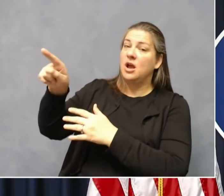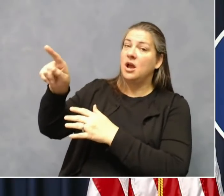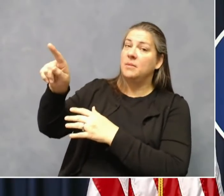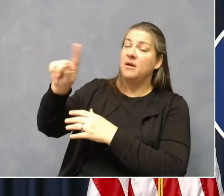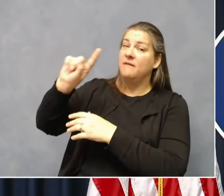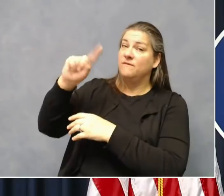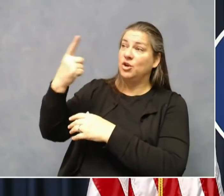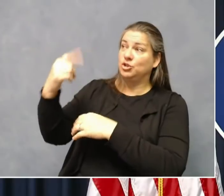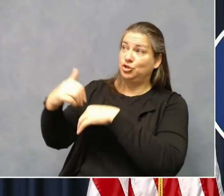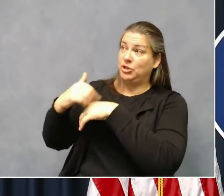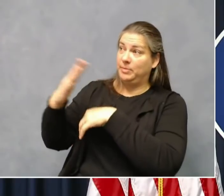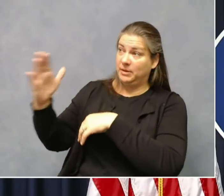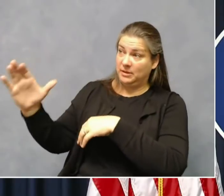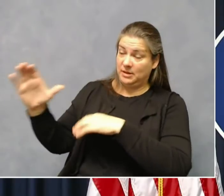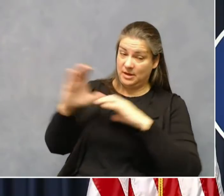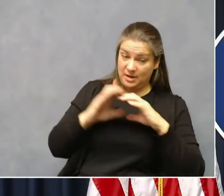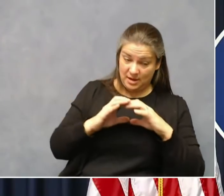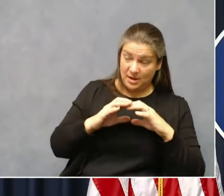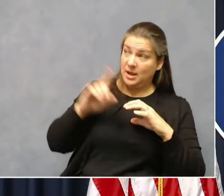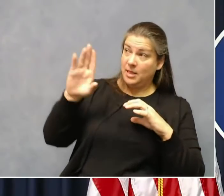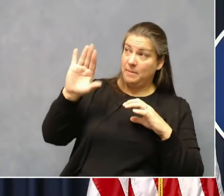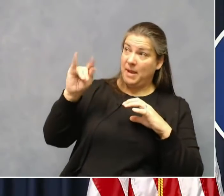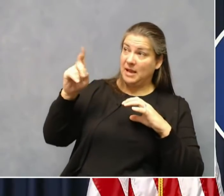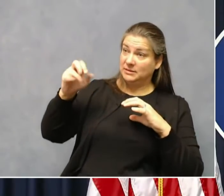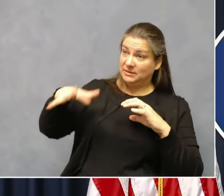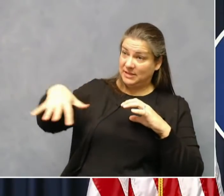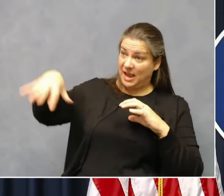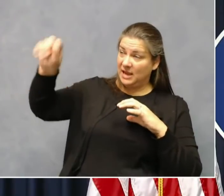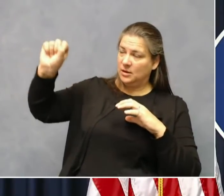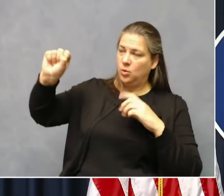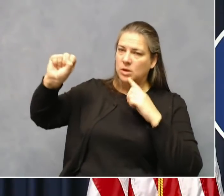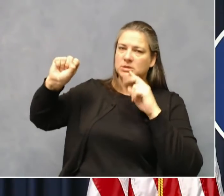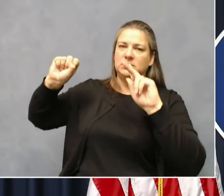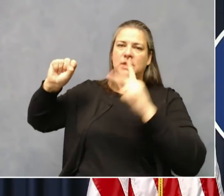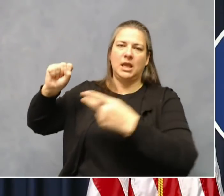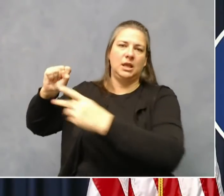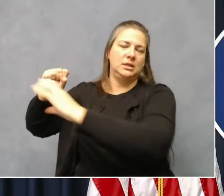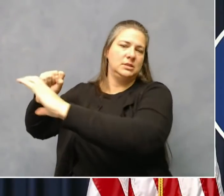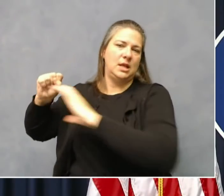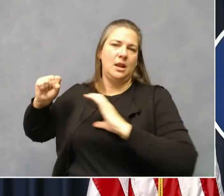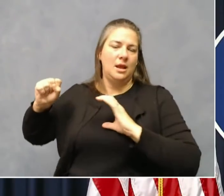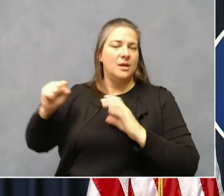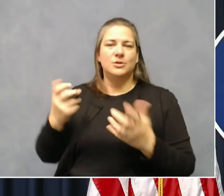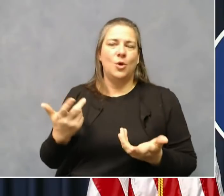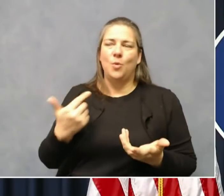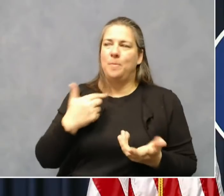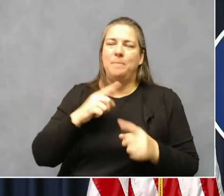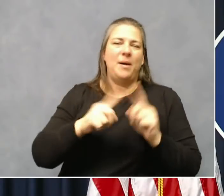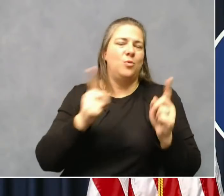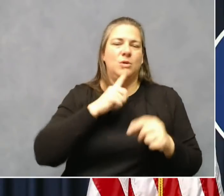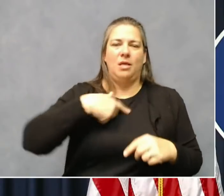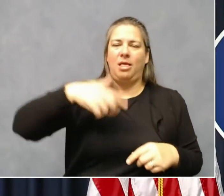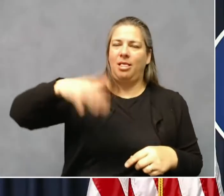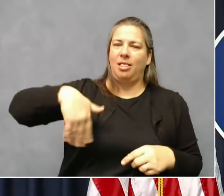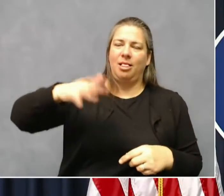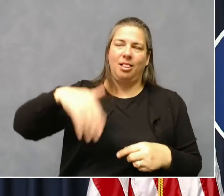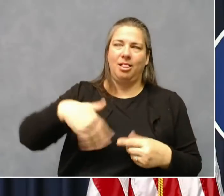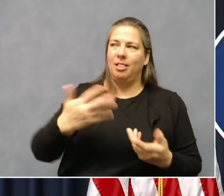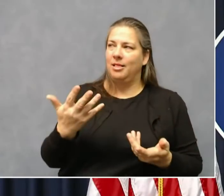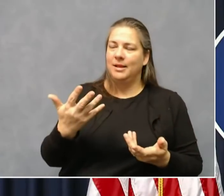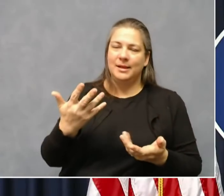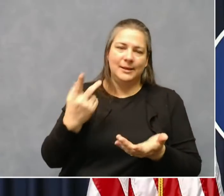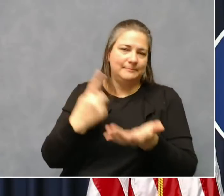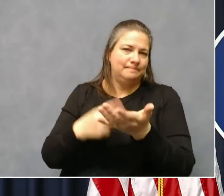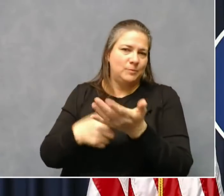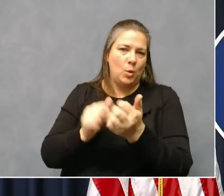after that. Admittedly, we haven't had much communication, much reach out from the Biden transition team, but